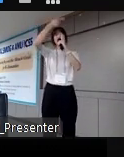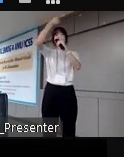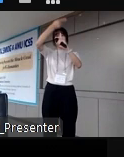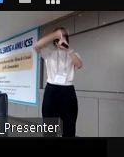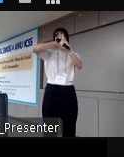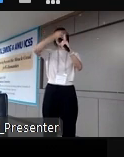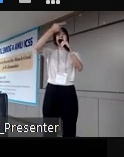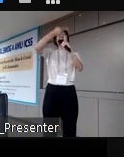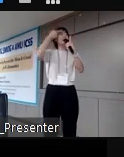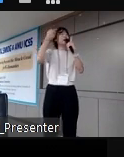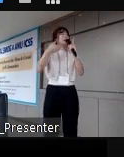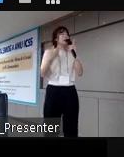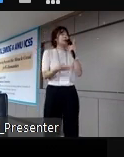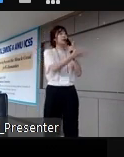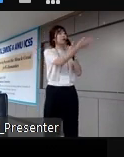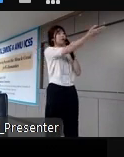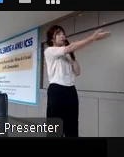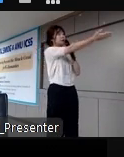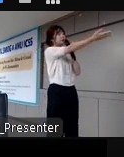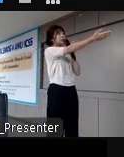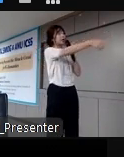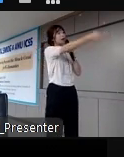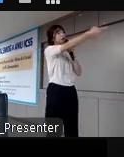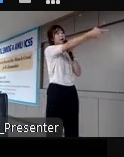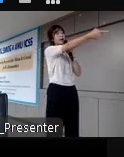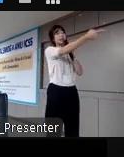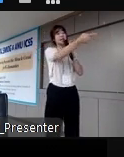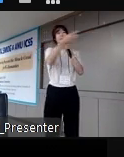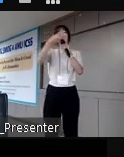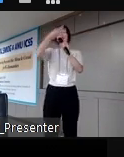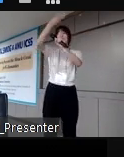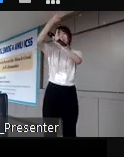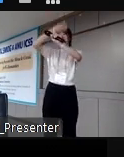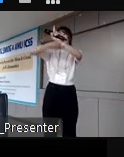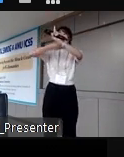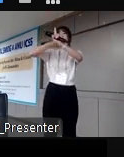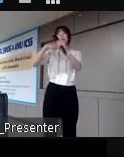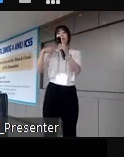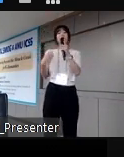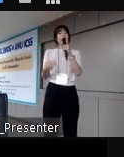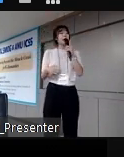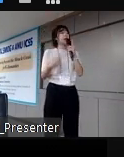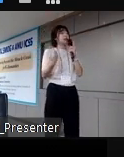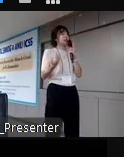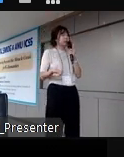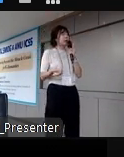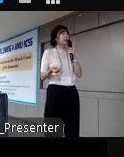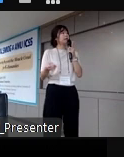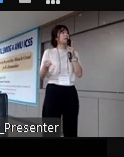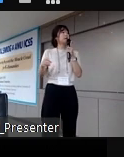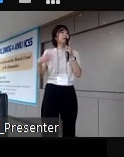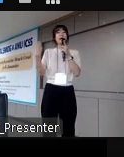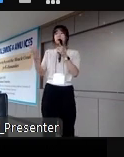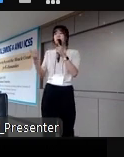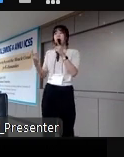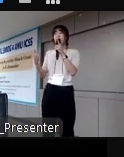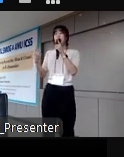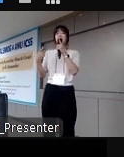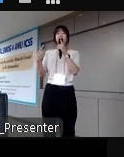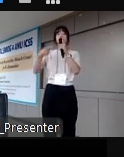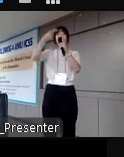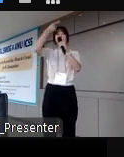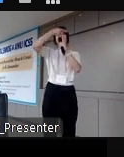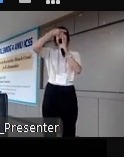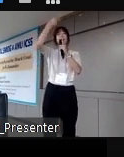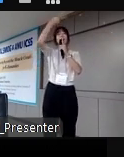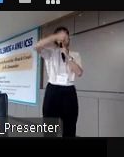rest, the movement and the location of this month sign, you get 6 months, like this. And this is productive, so if you have different numbers, you